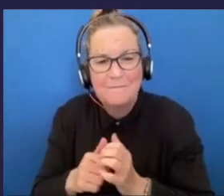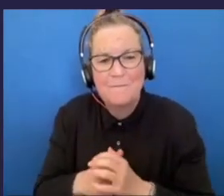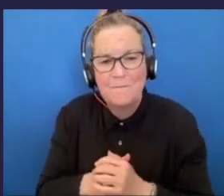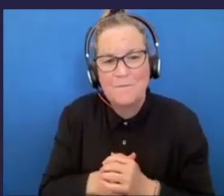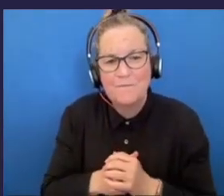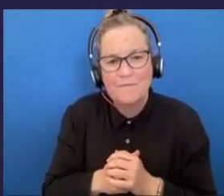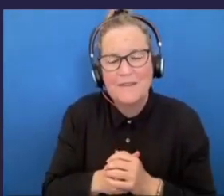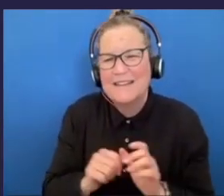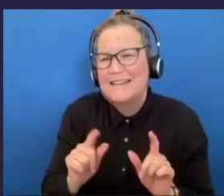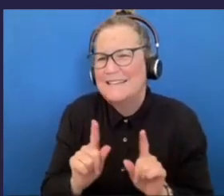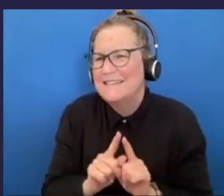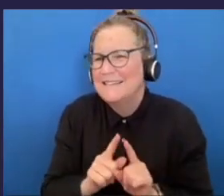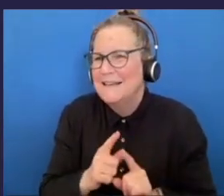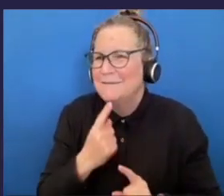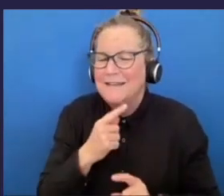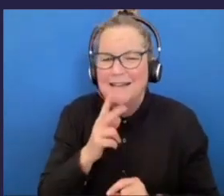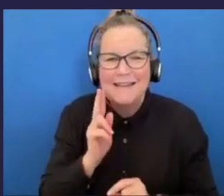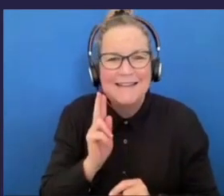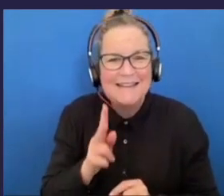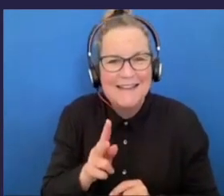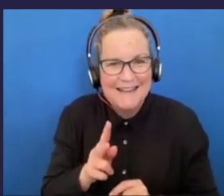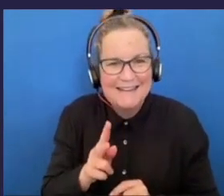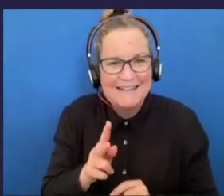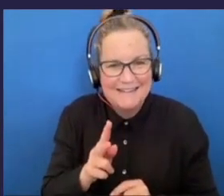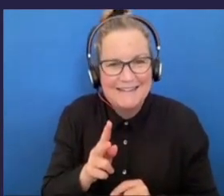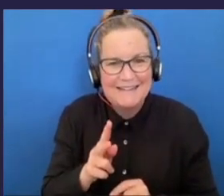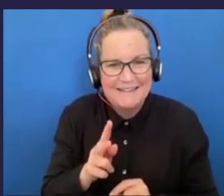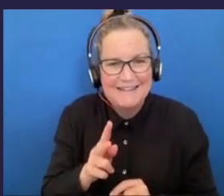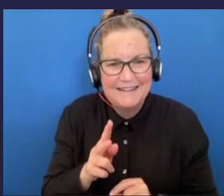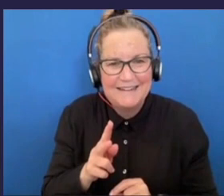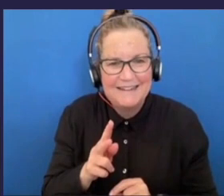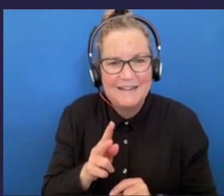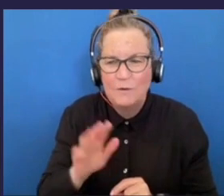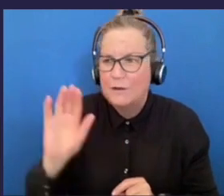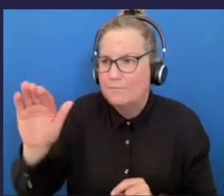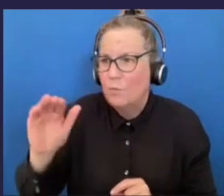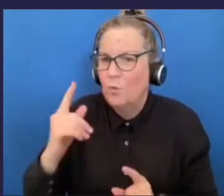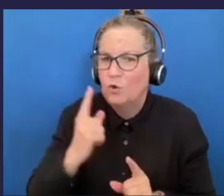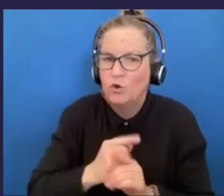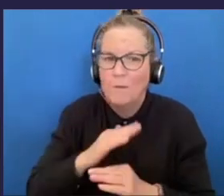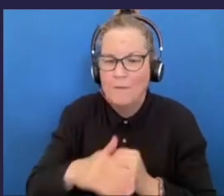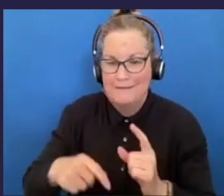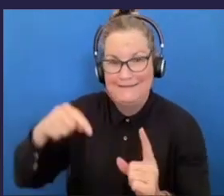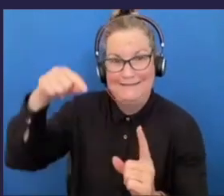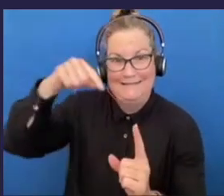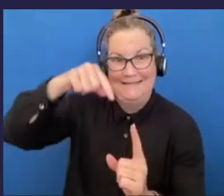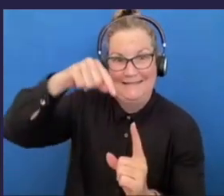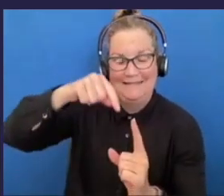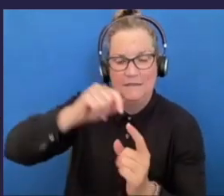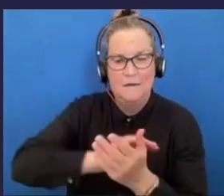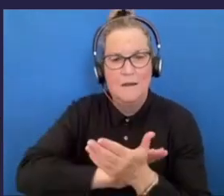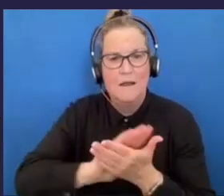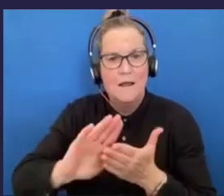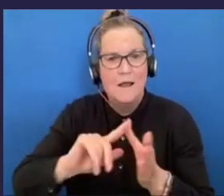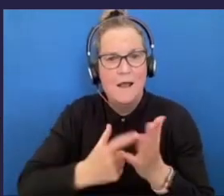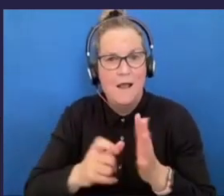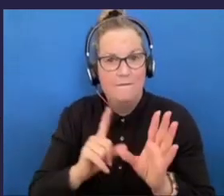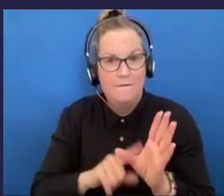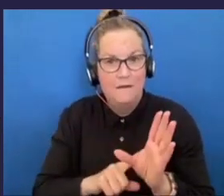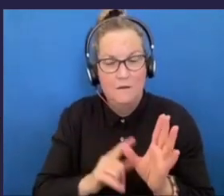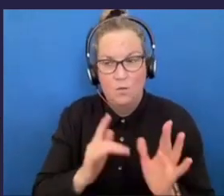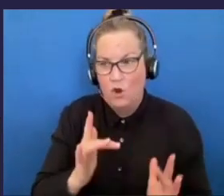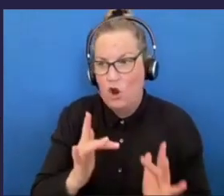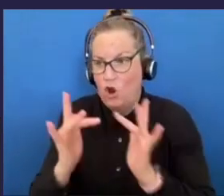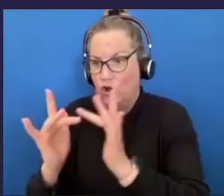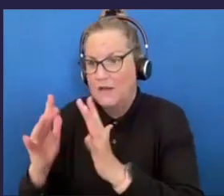said earlier, we go in and we say we're talking about Harvey and we're contacting the Waves Leisure Centre. We really name it and